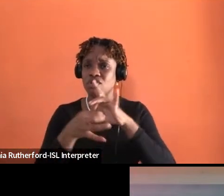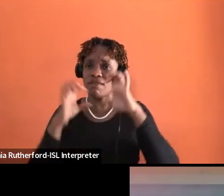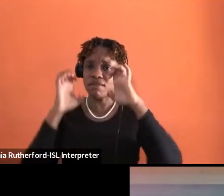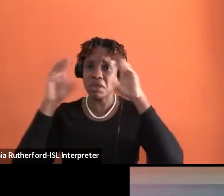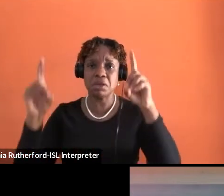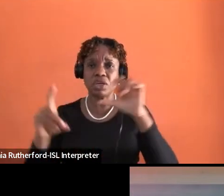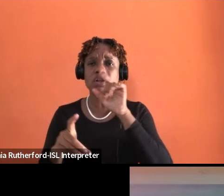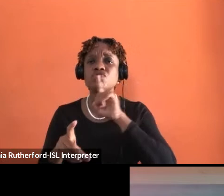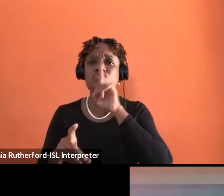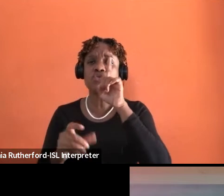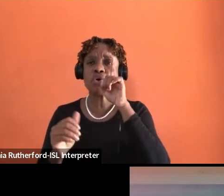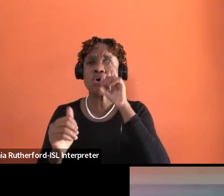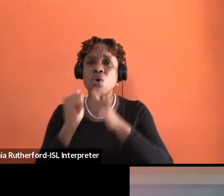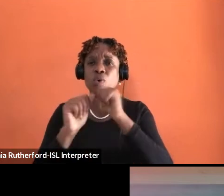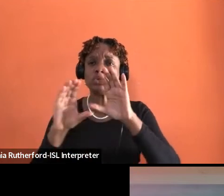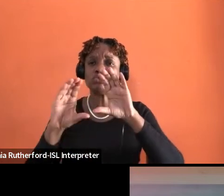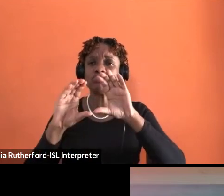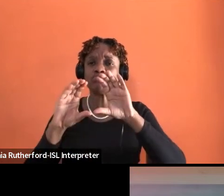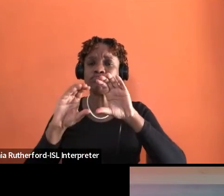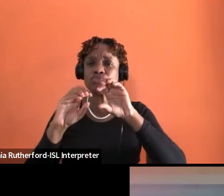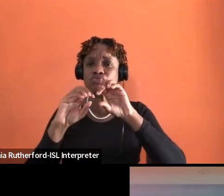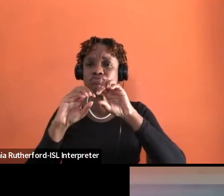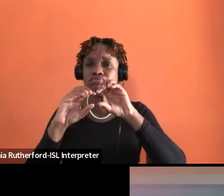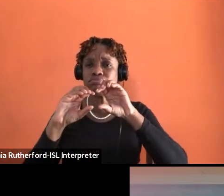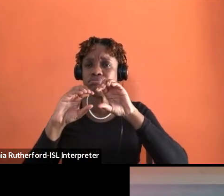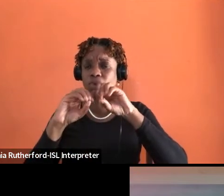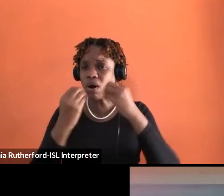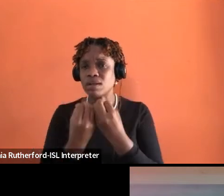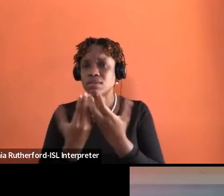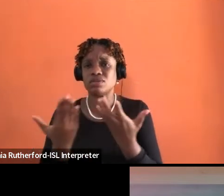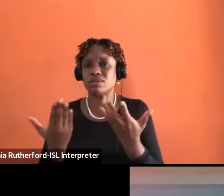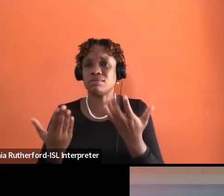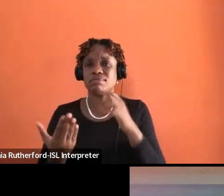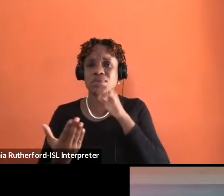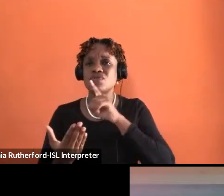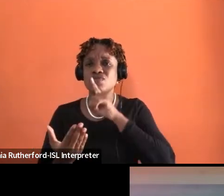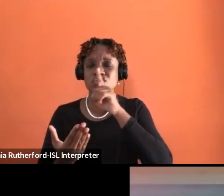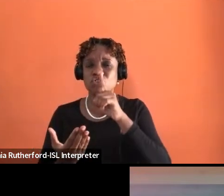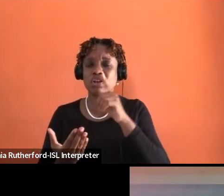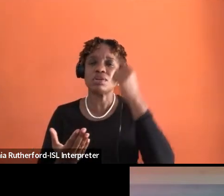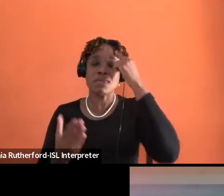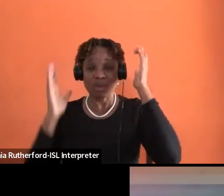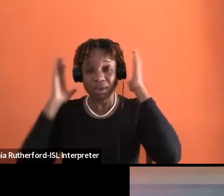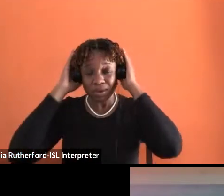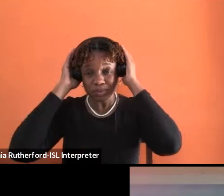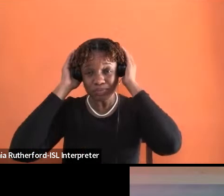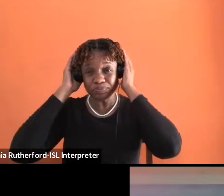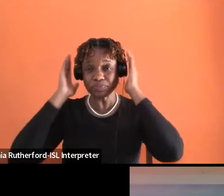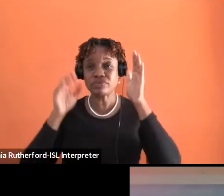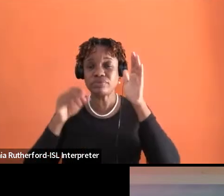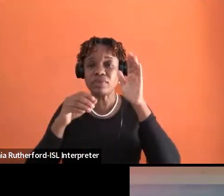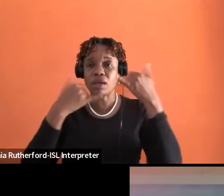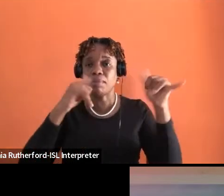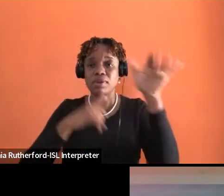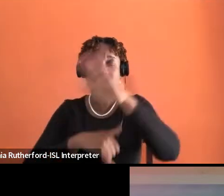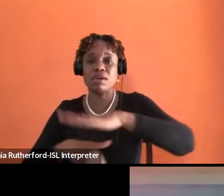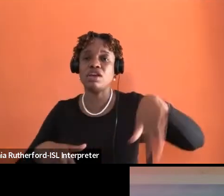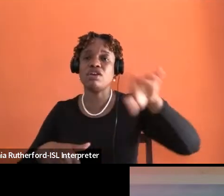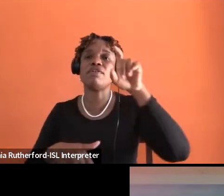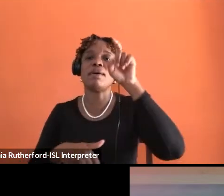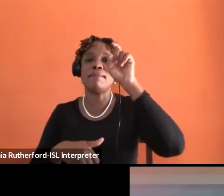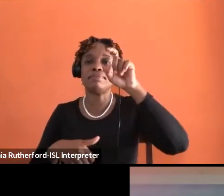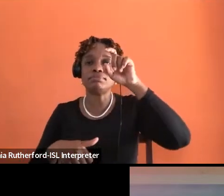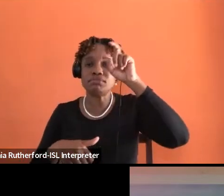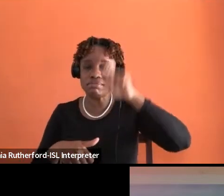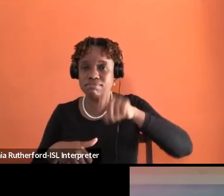under, but inclusive playgrounds should be made mandatory, because this is a part of how they learn, this is a part